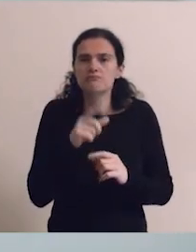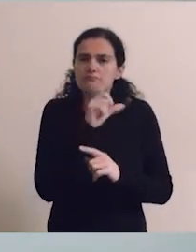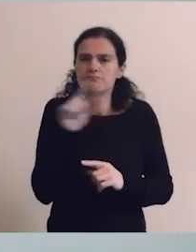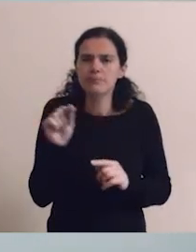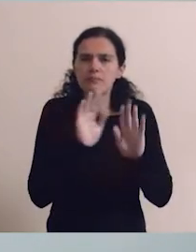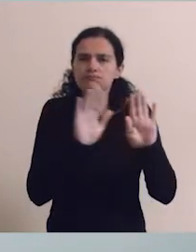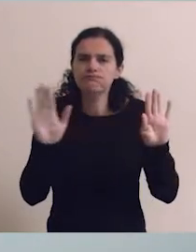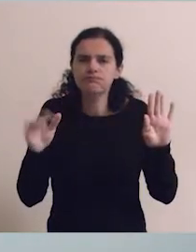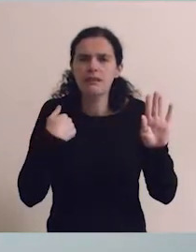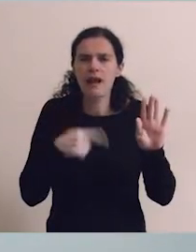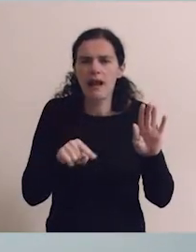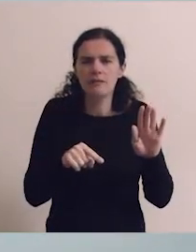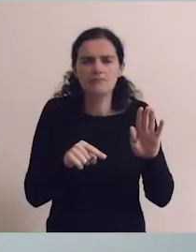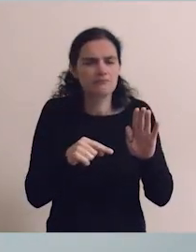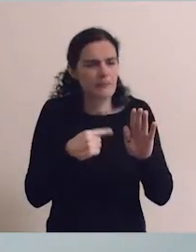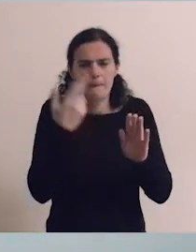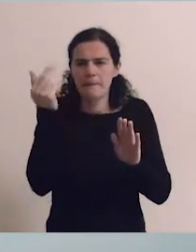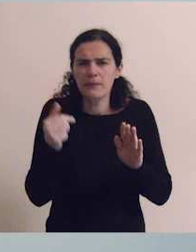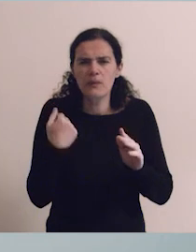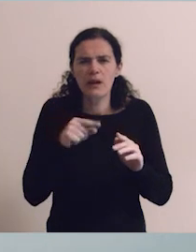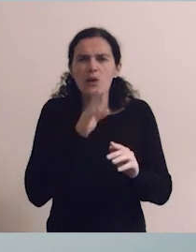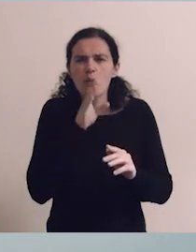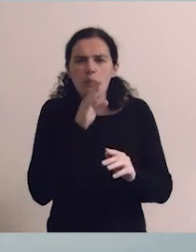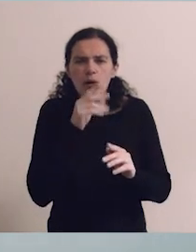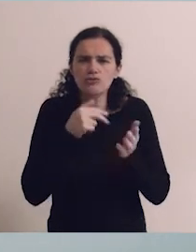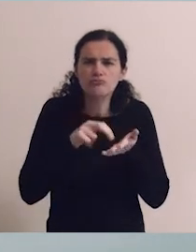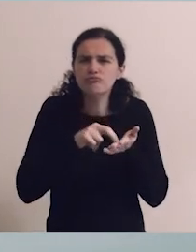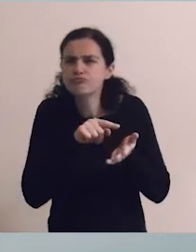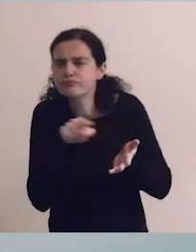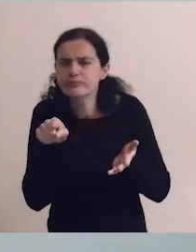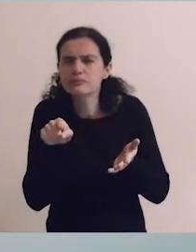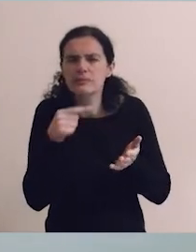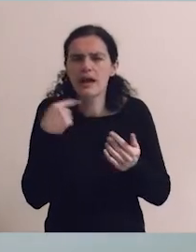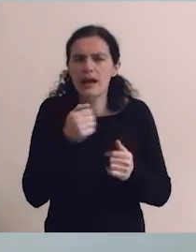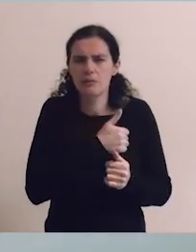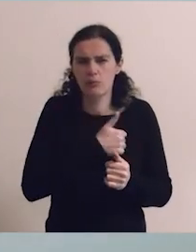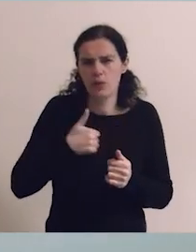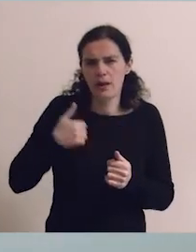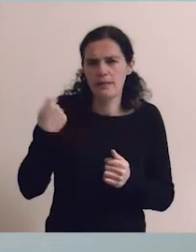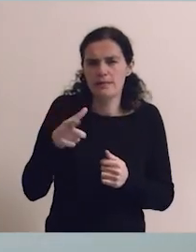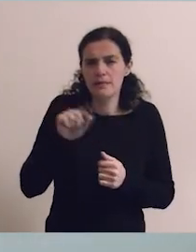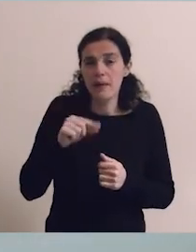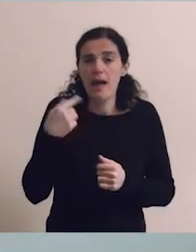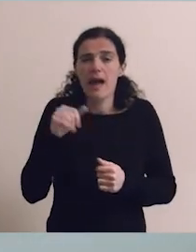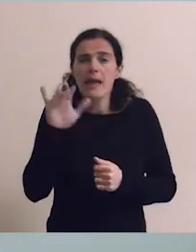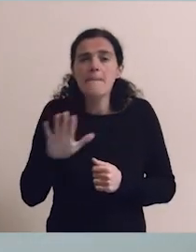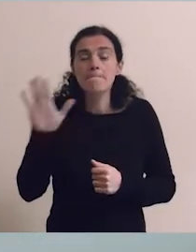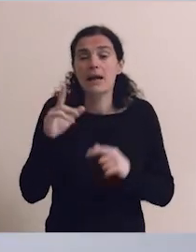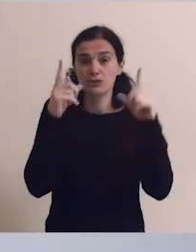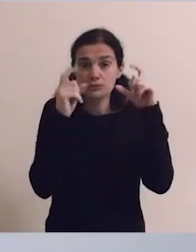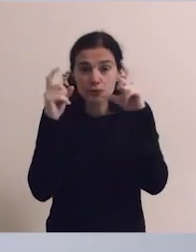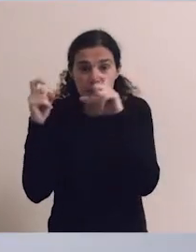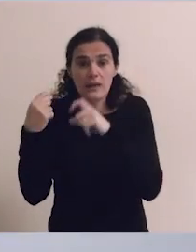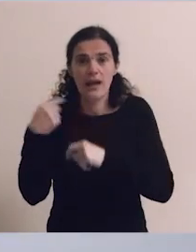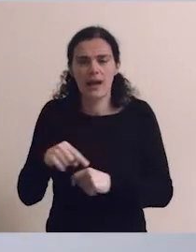leave the gallery, you have this long series of paintings with trains in Poland. You have an image,